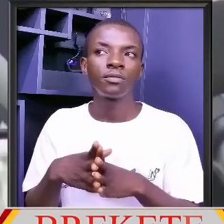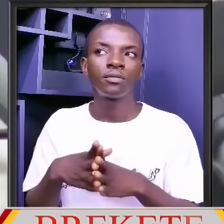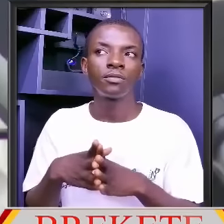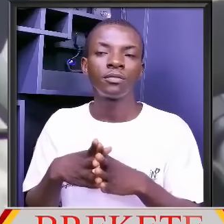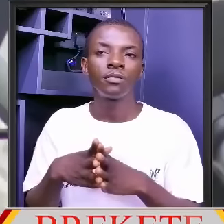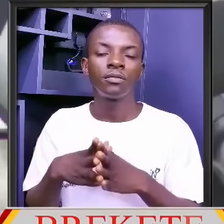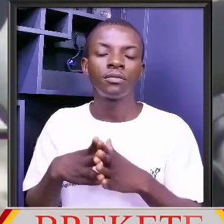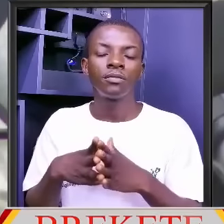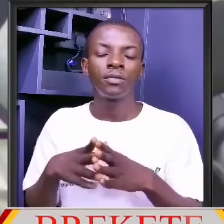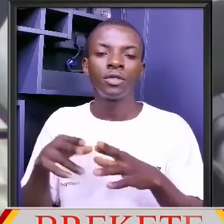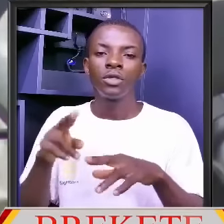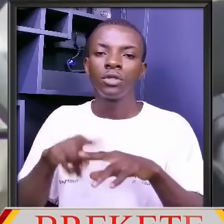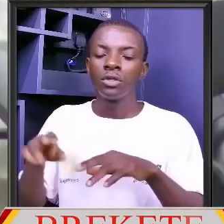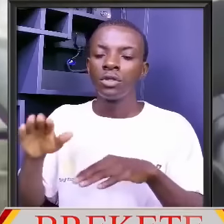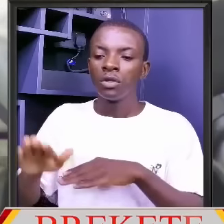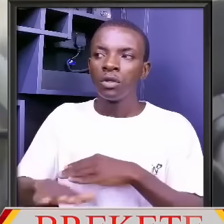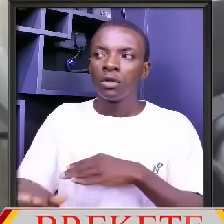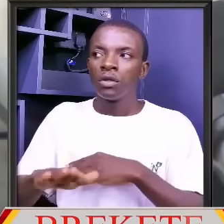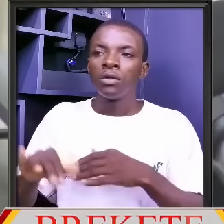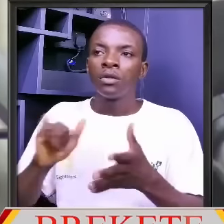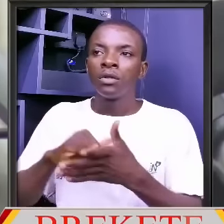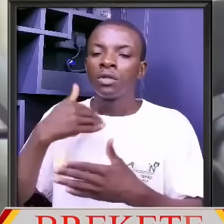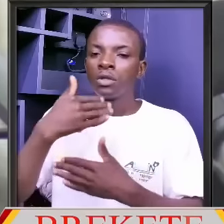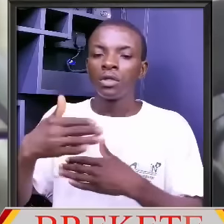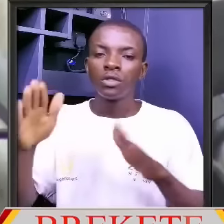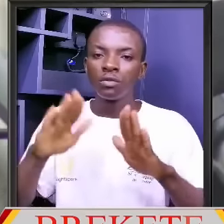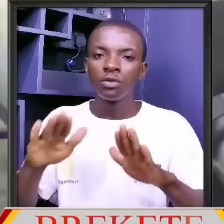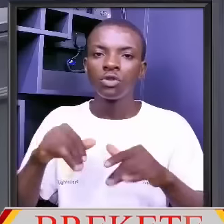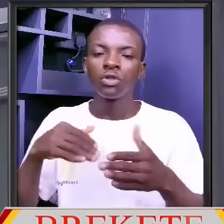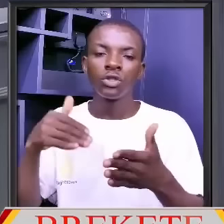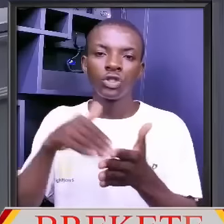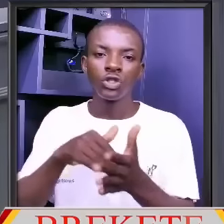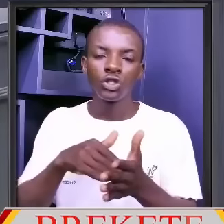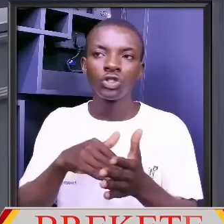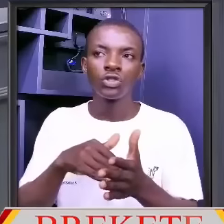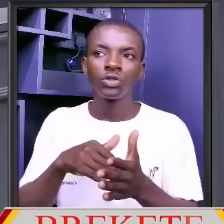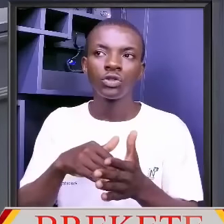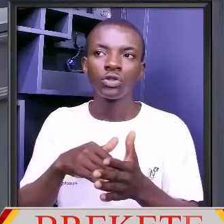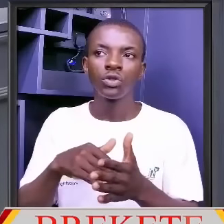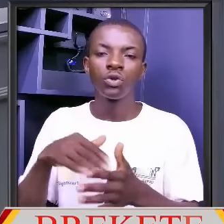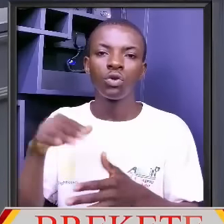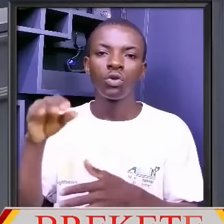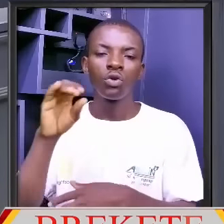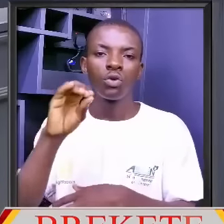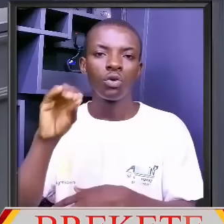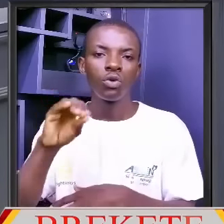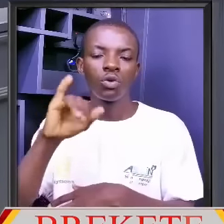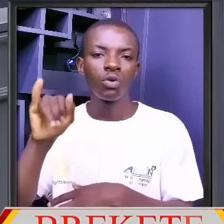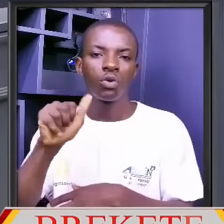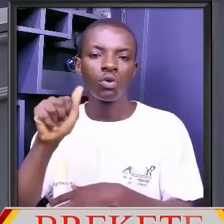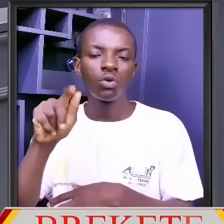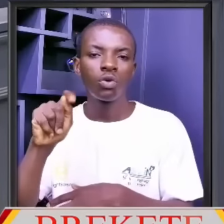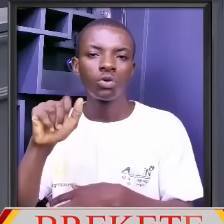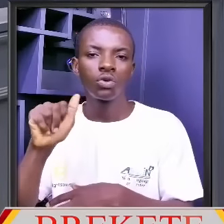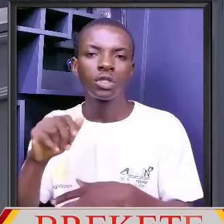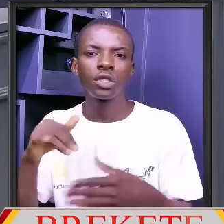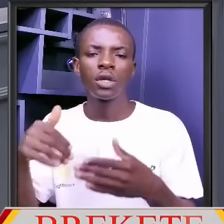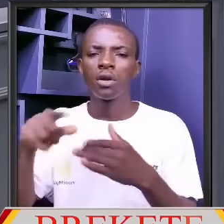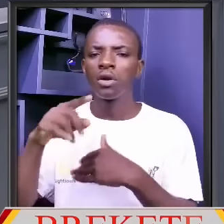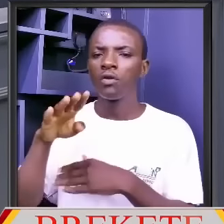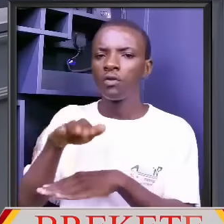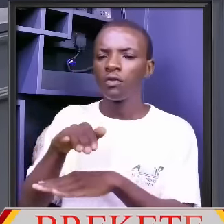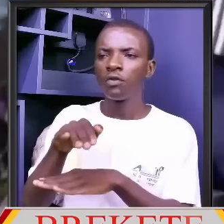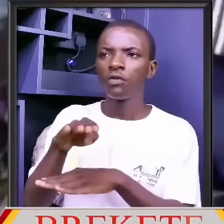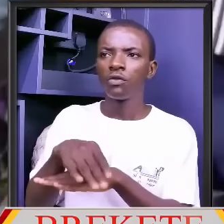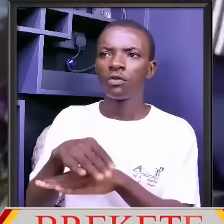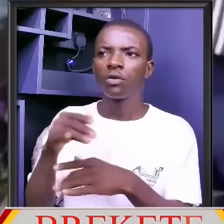Attachment. I go sit down for honorary grand. So that the next morning I go reach Ojota for around 4. I go